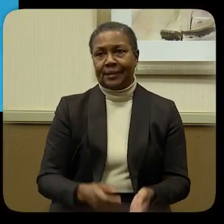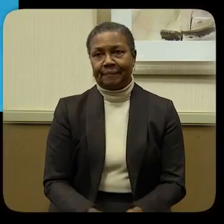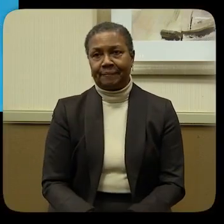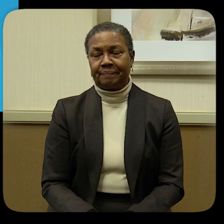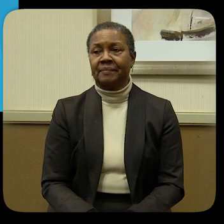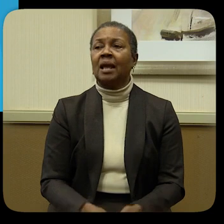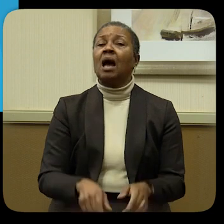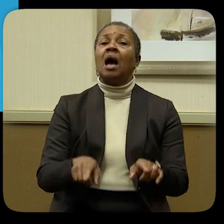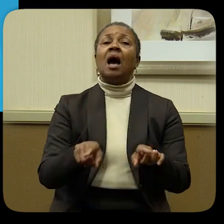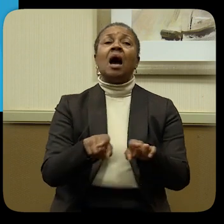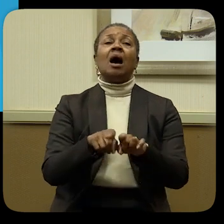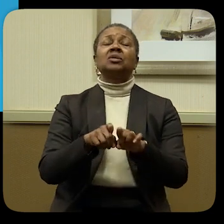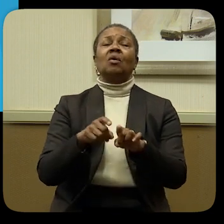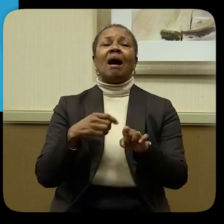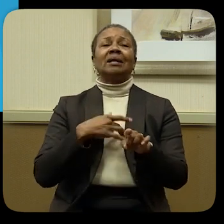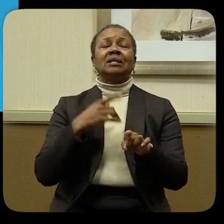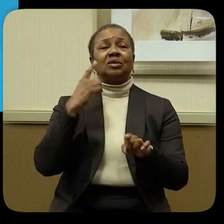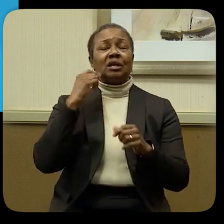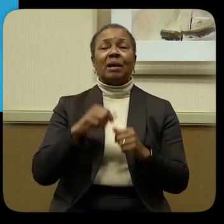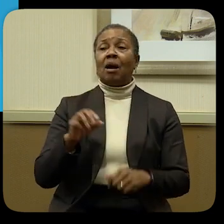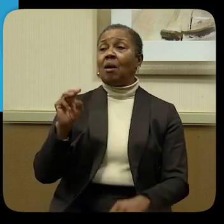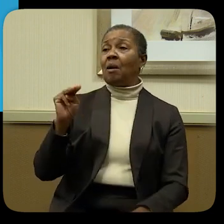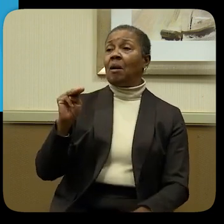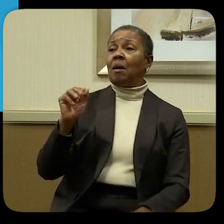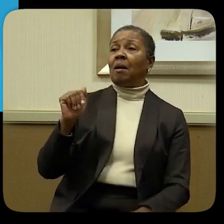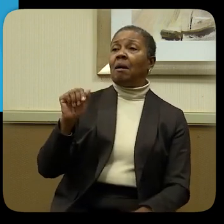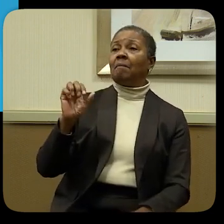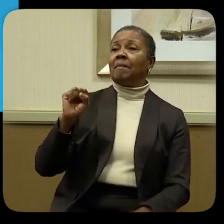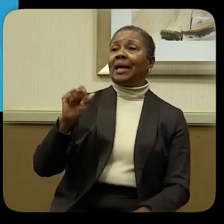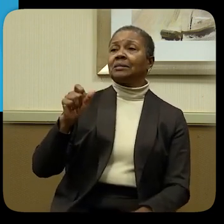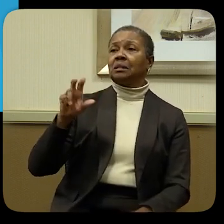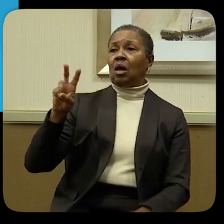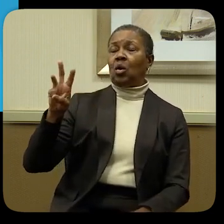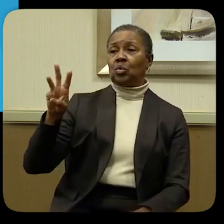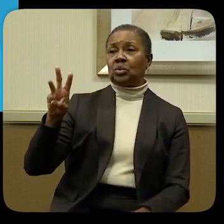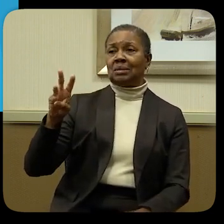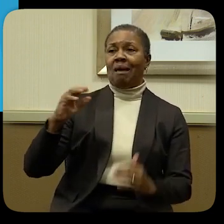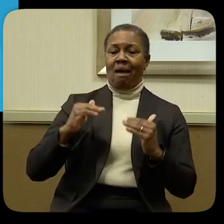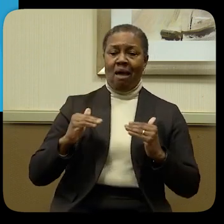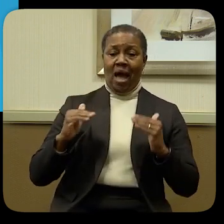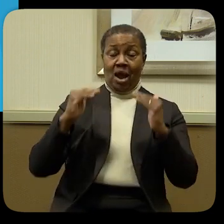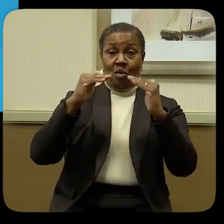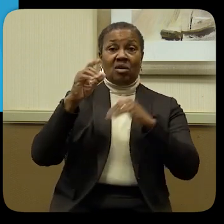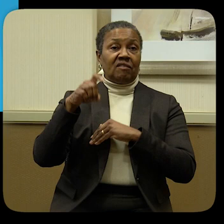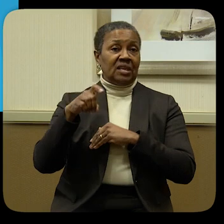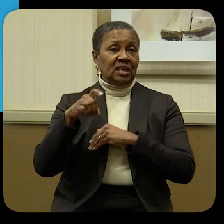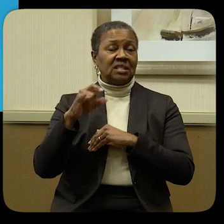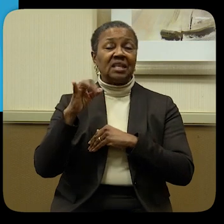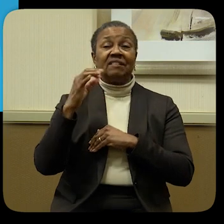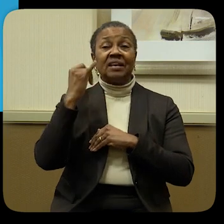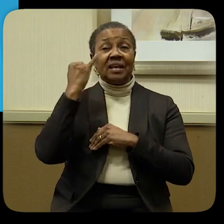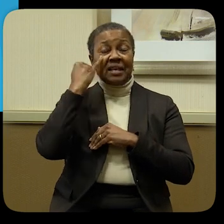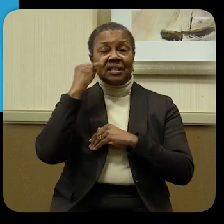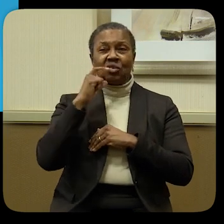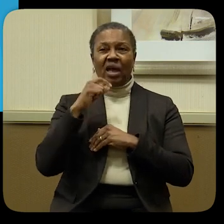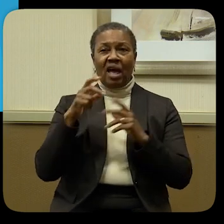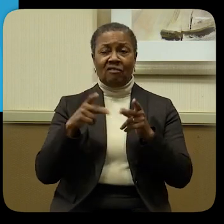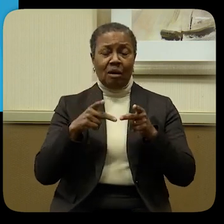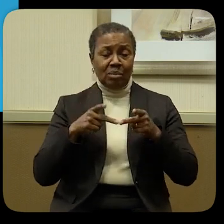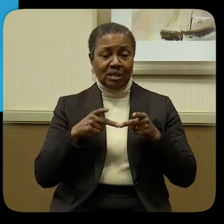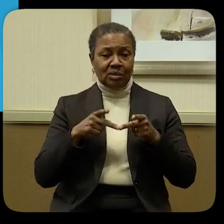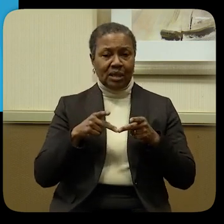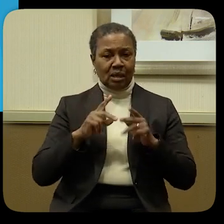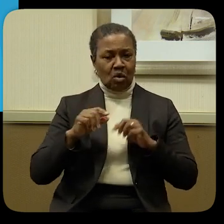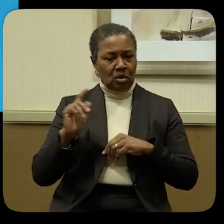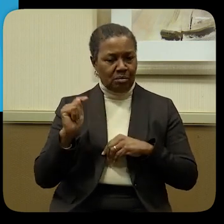I often think about Maslow's hierarchy of needs, and like if kids don't have a place where they can go to